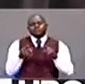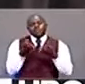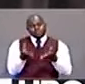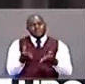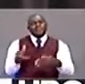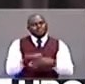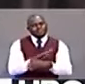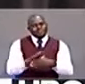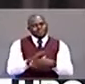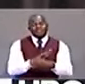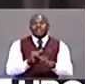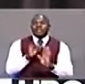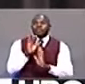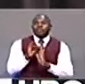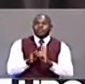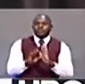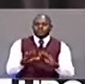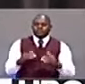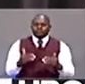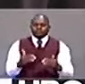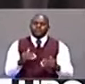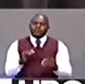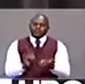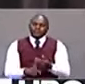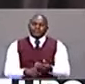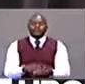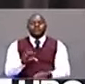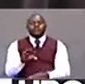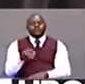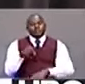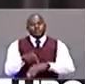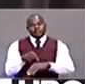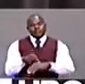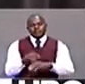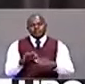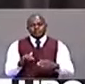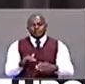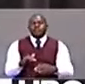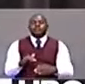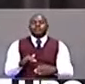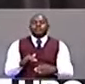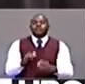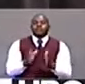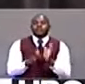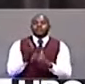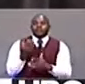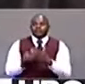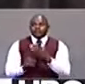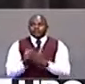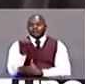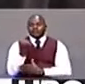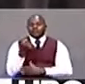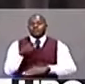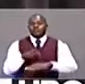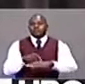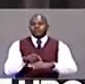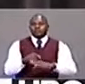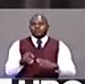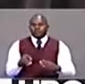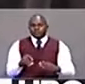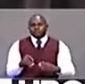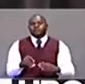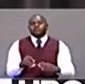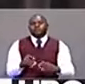his busy schedule, he would find time every Easter season, every Boxing